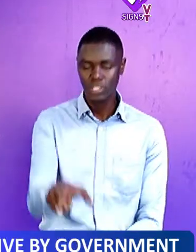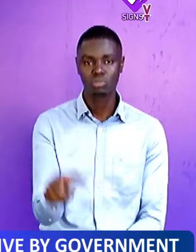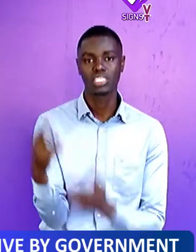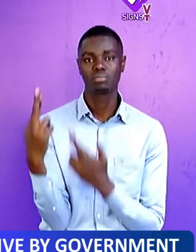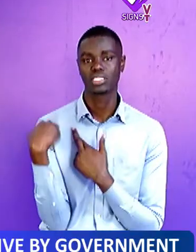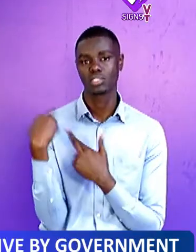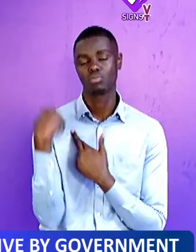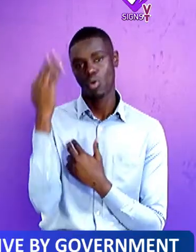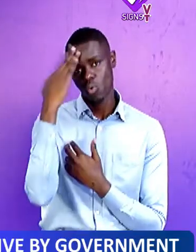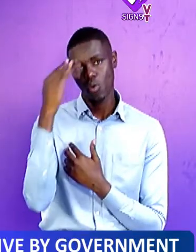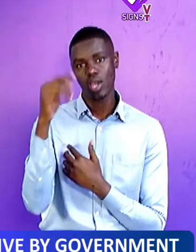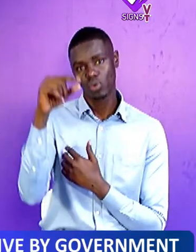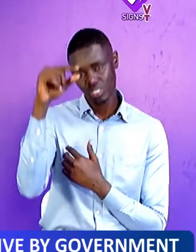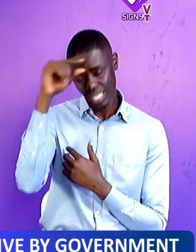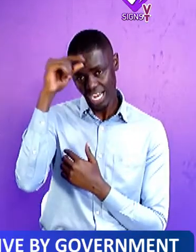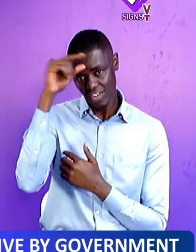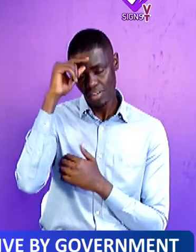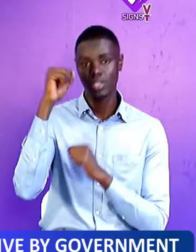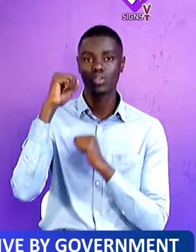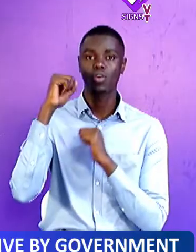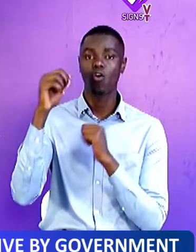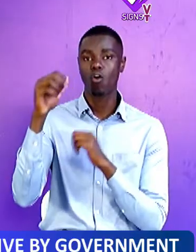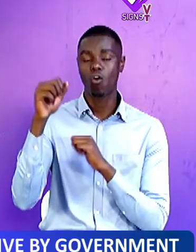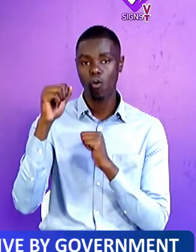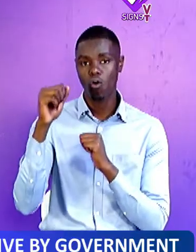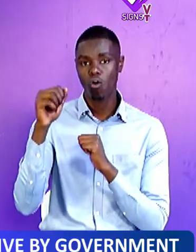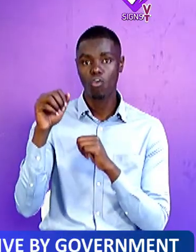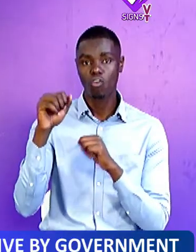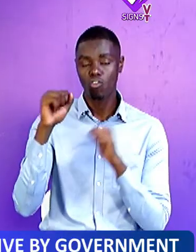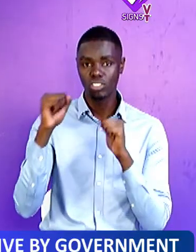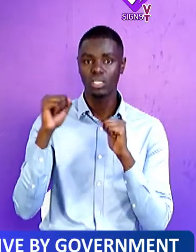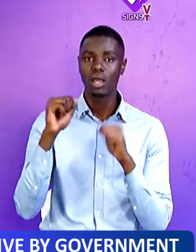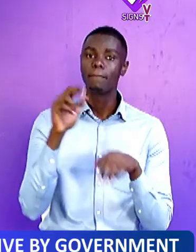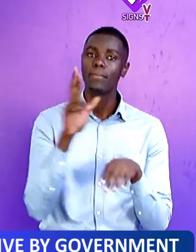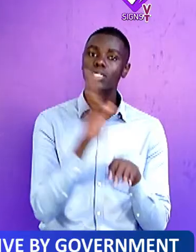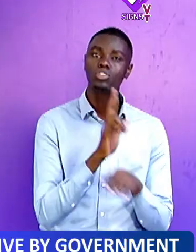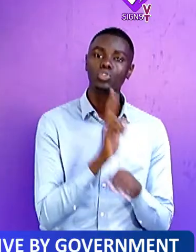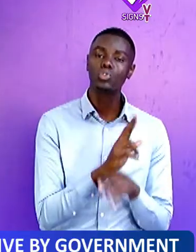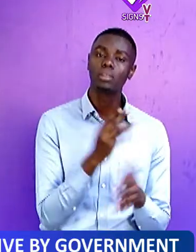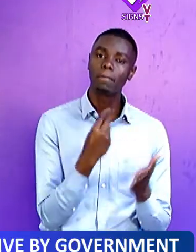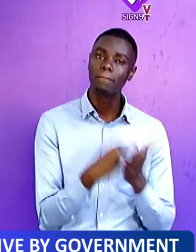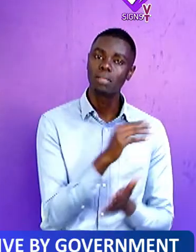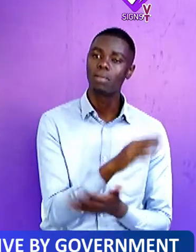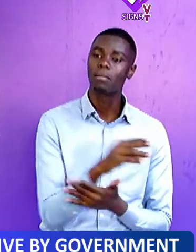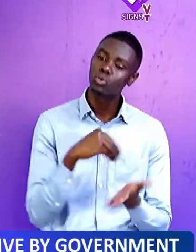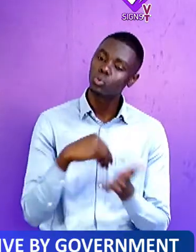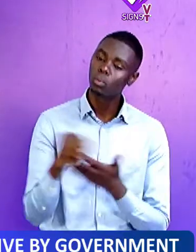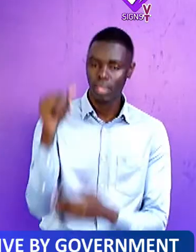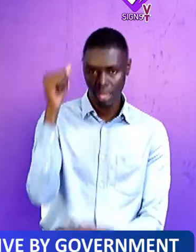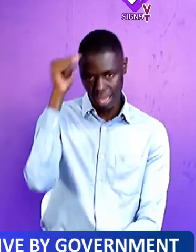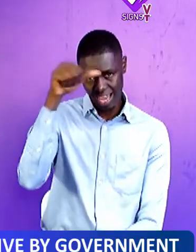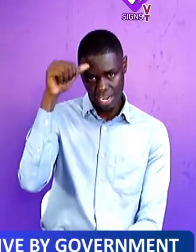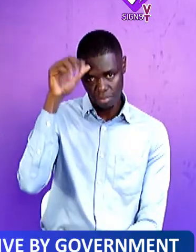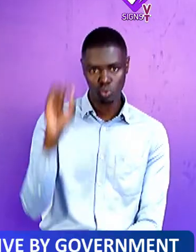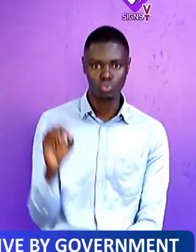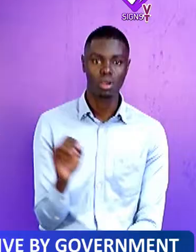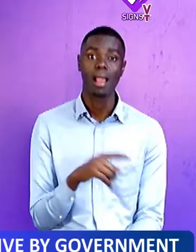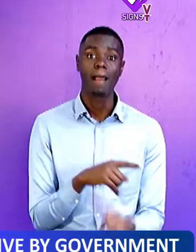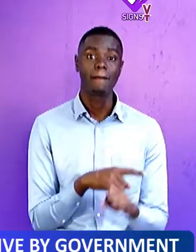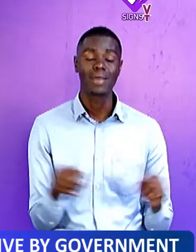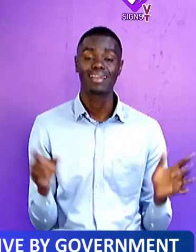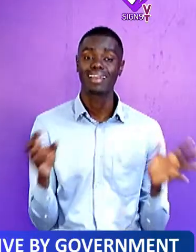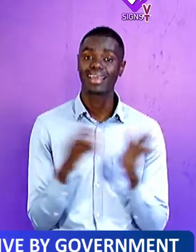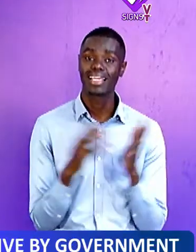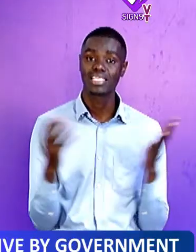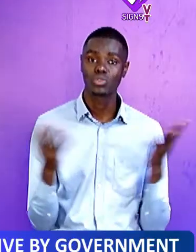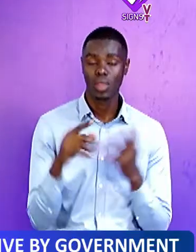because he was a state officer. We should use his resources to compensate Ojwang. But there are cases